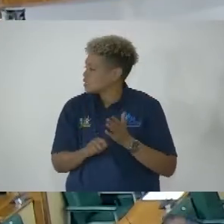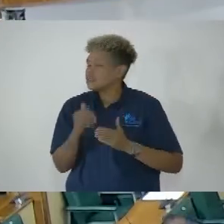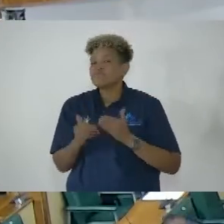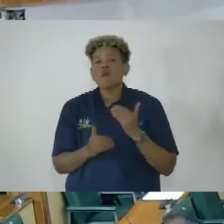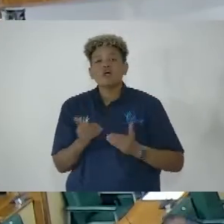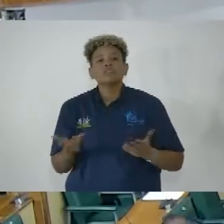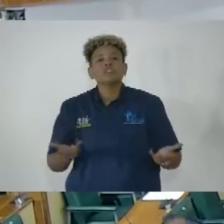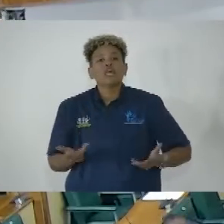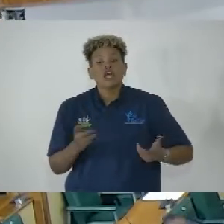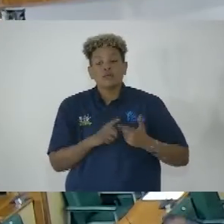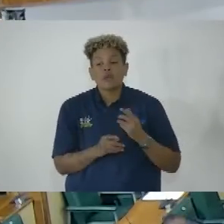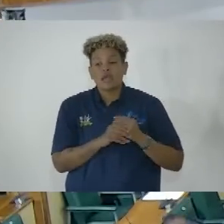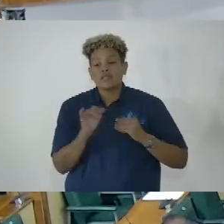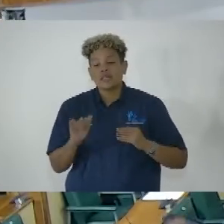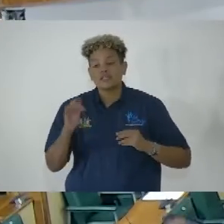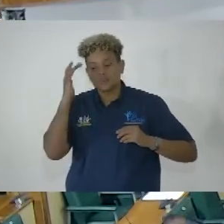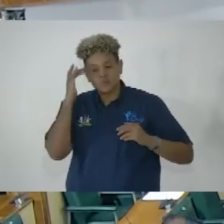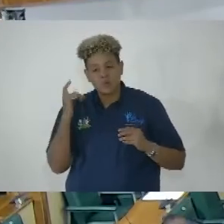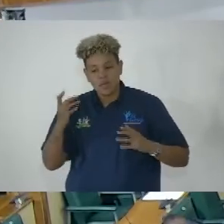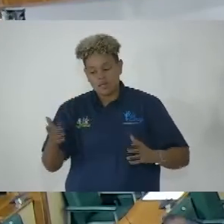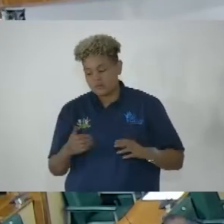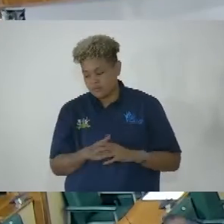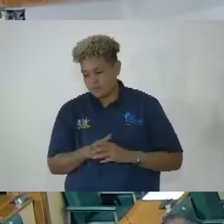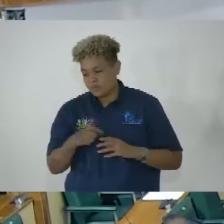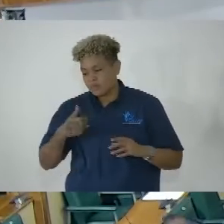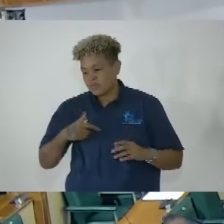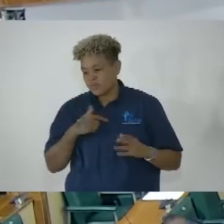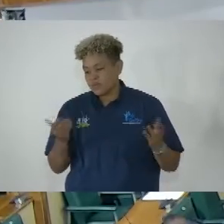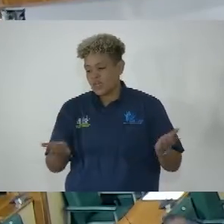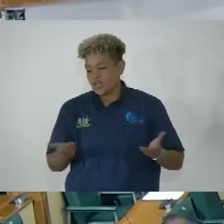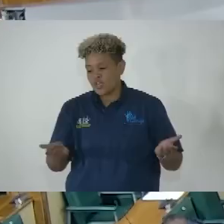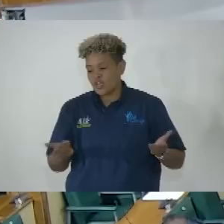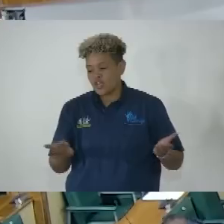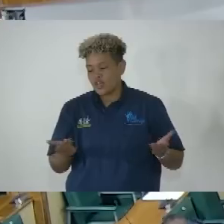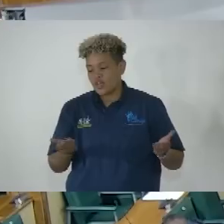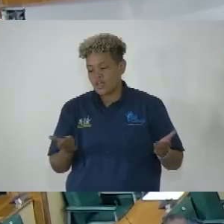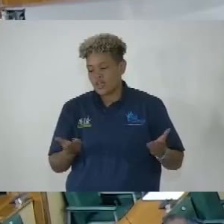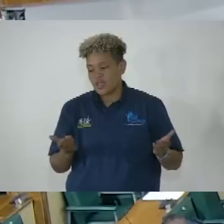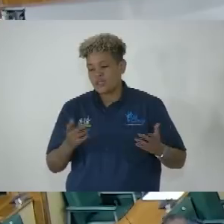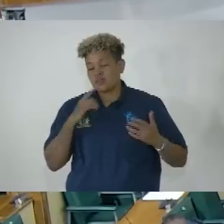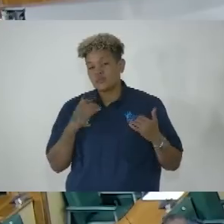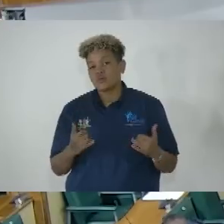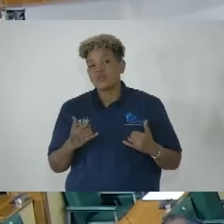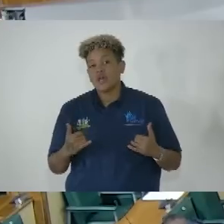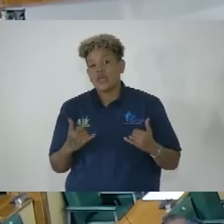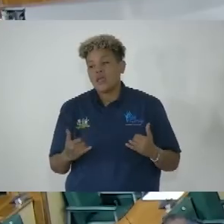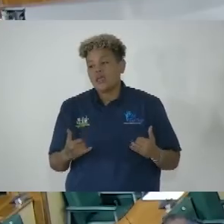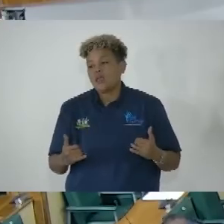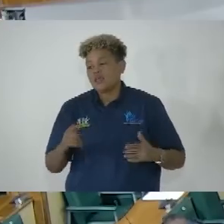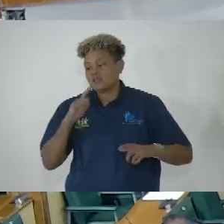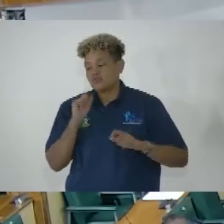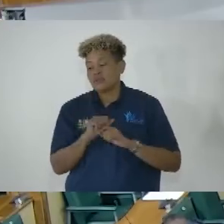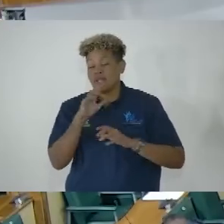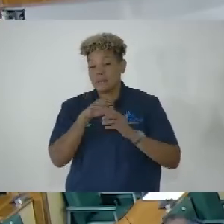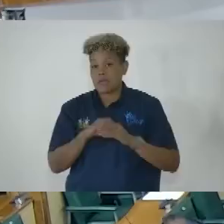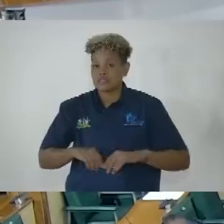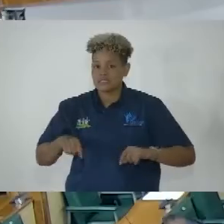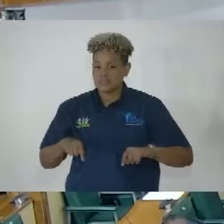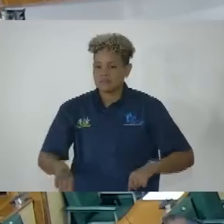process. And that is why we are here today to